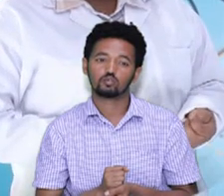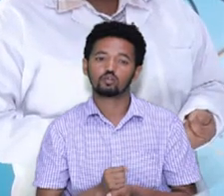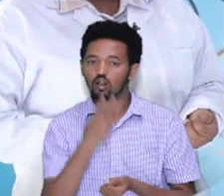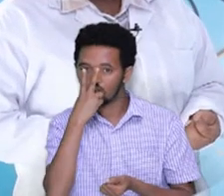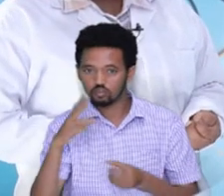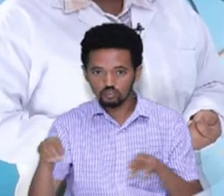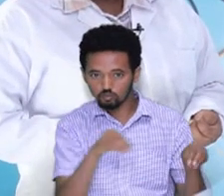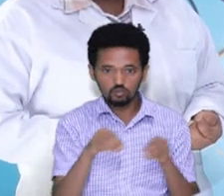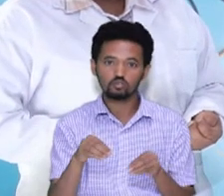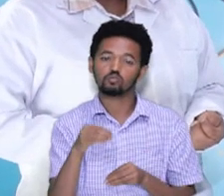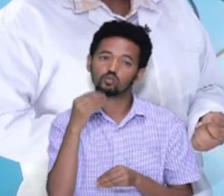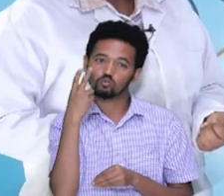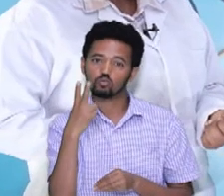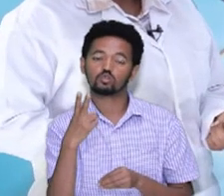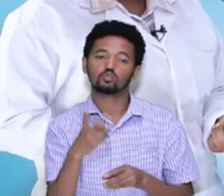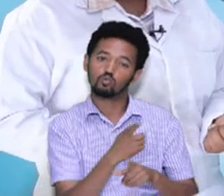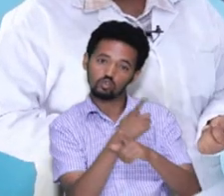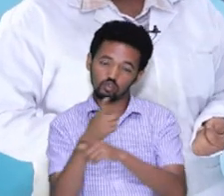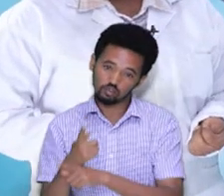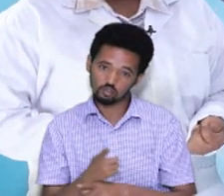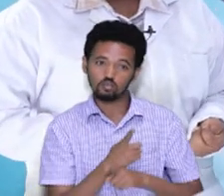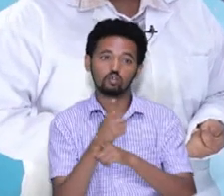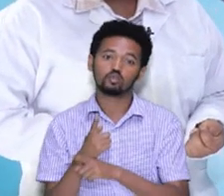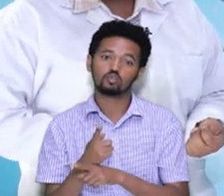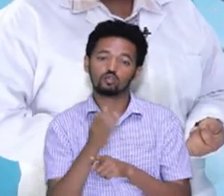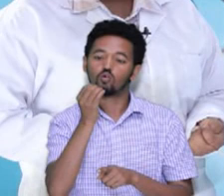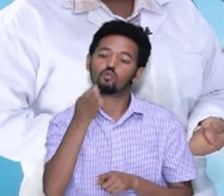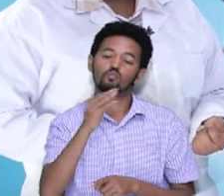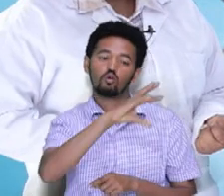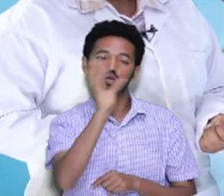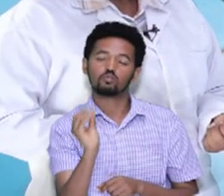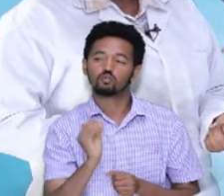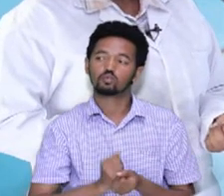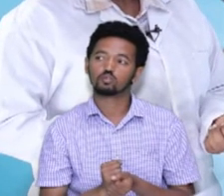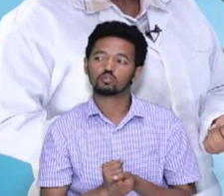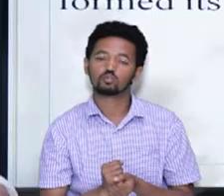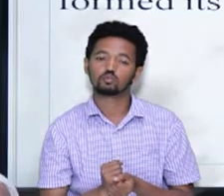Let's move to the geological history of Africa.